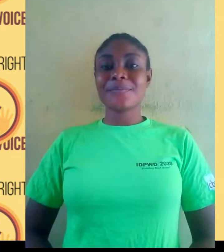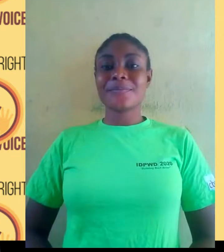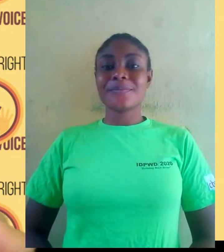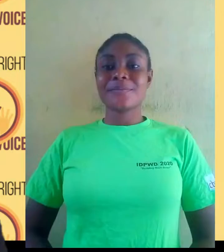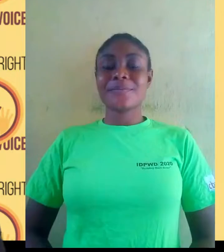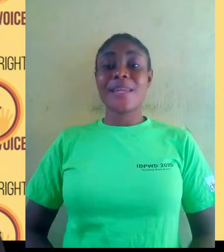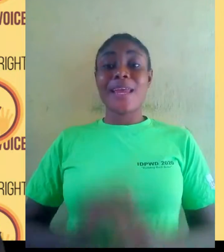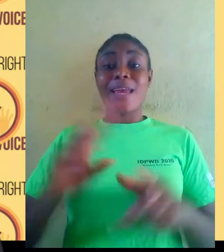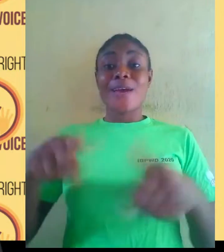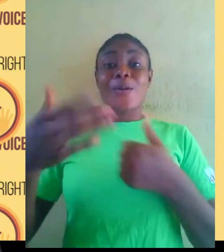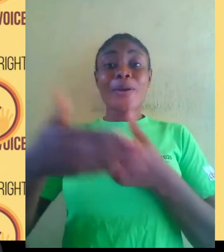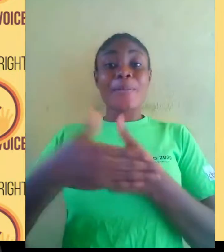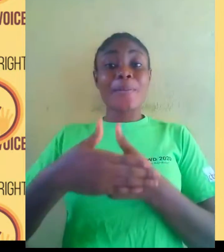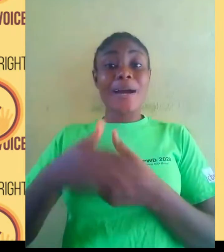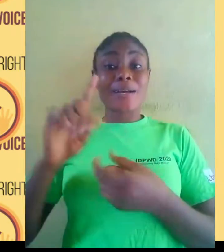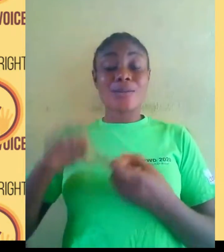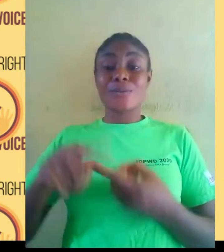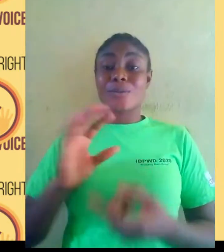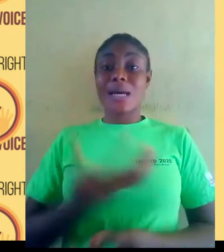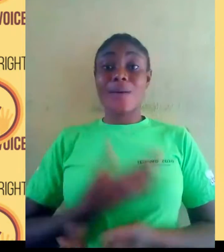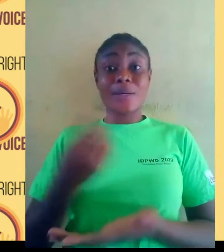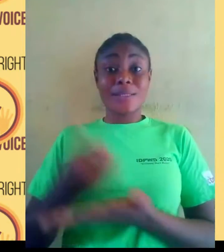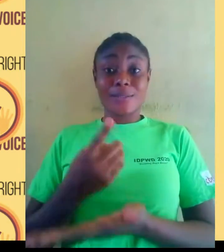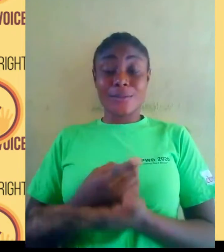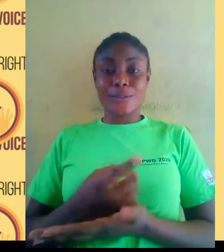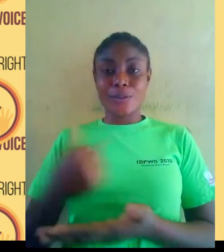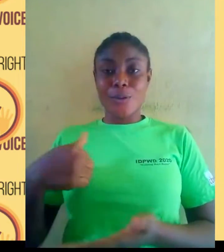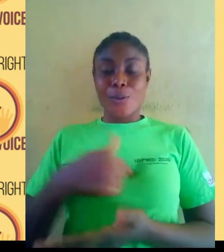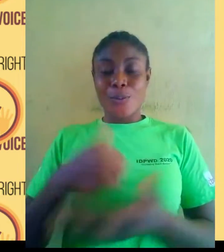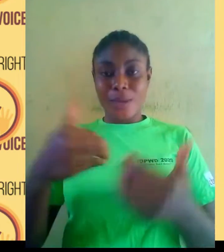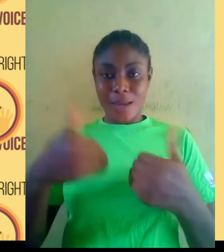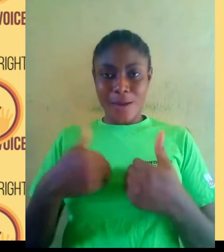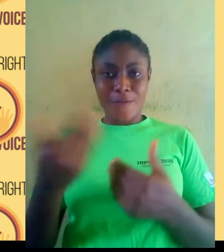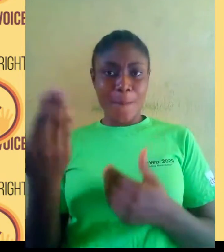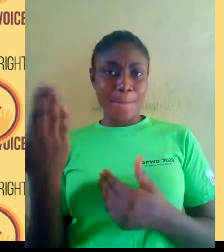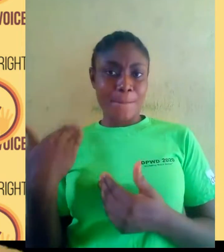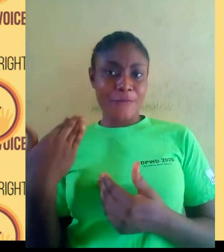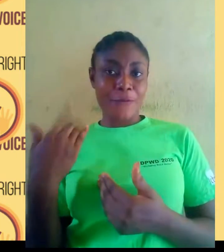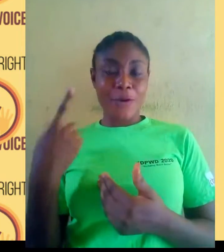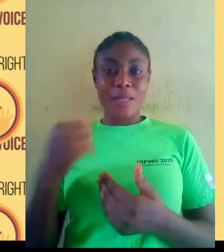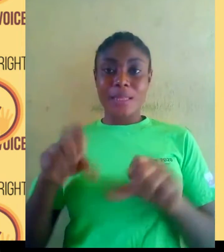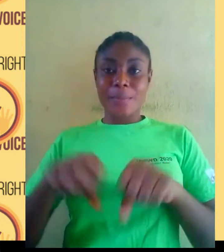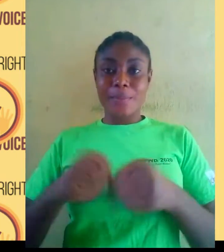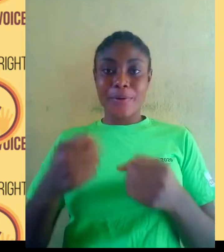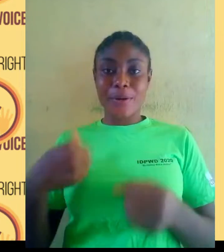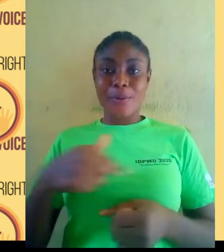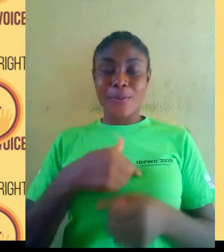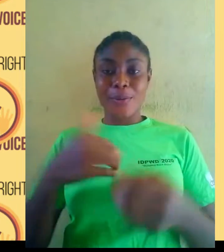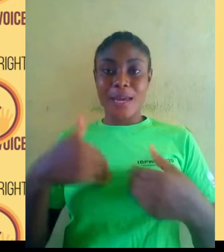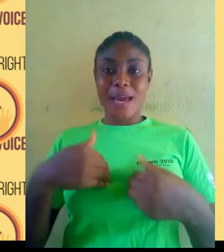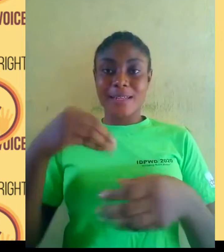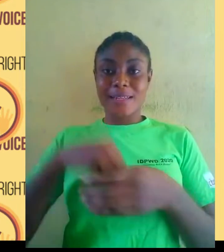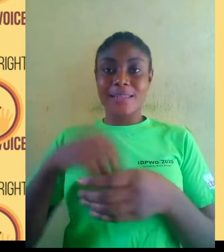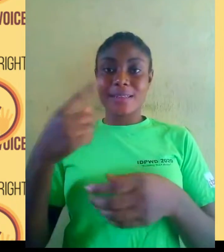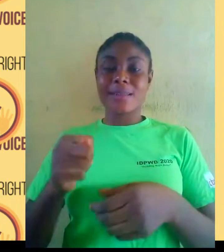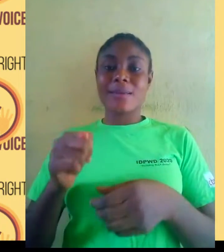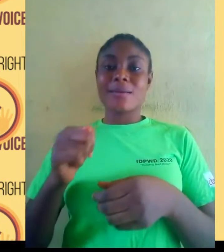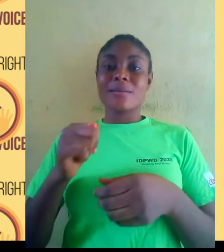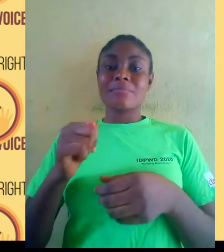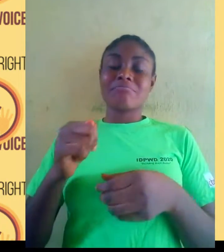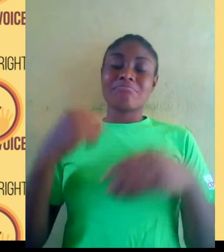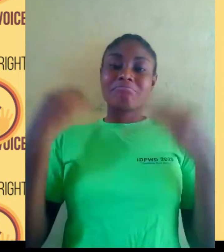Okay, going back to the discussion I was having before the break we had in this festive